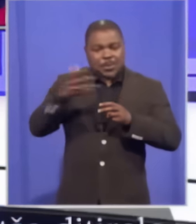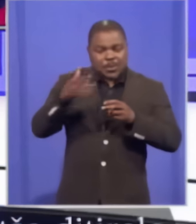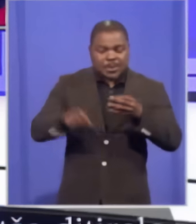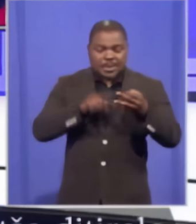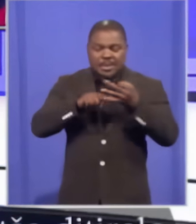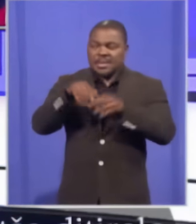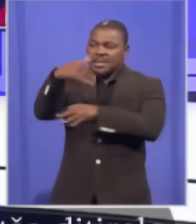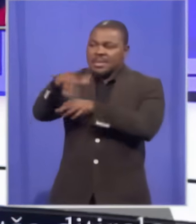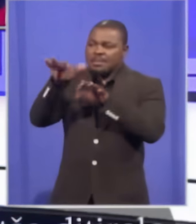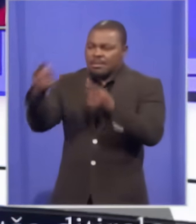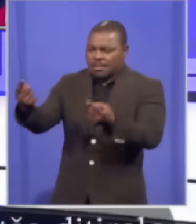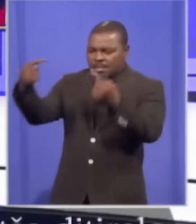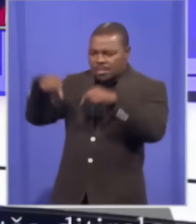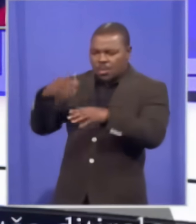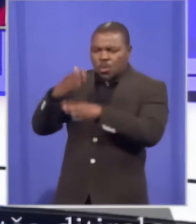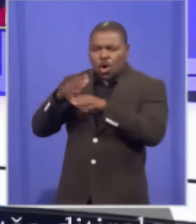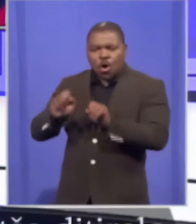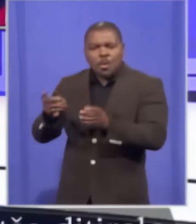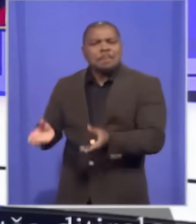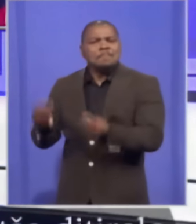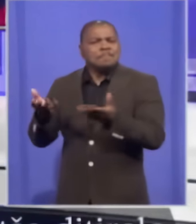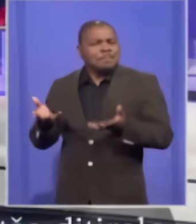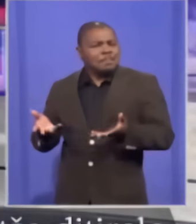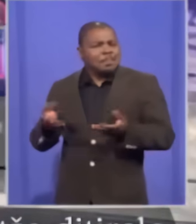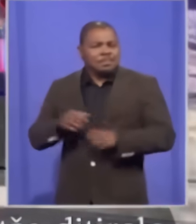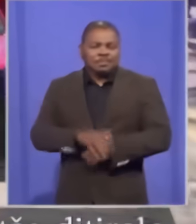ba dinaga di šele go dibaka tša mešomo.